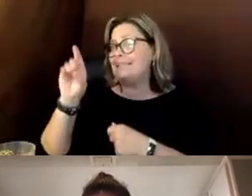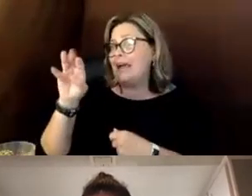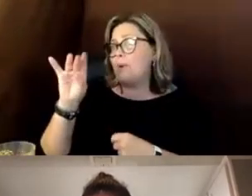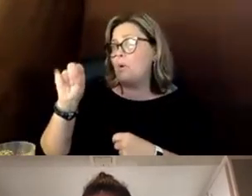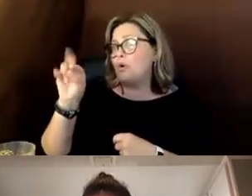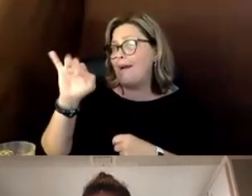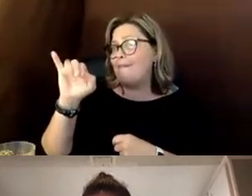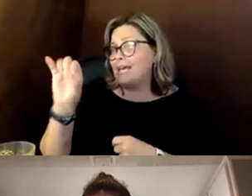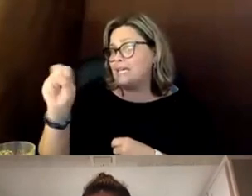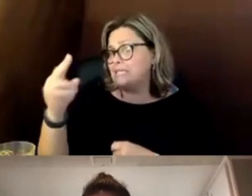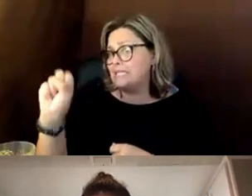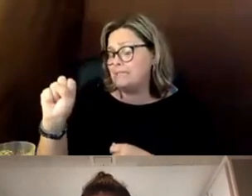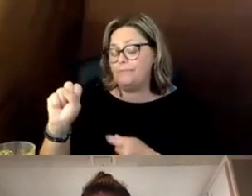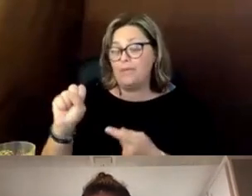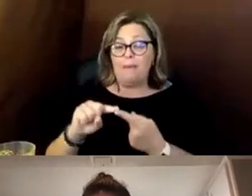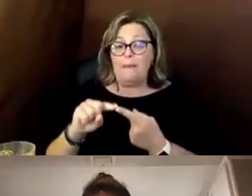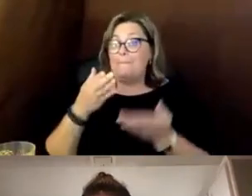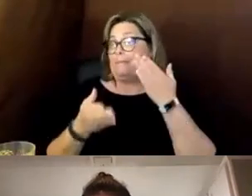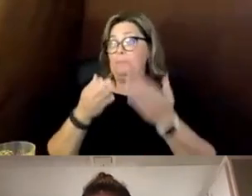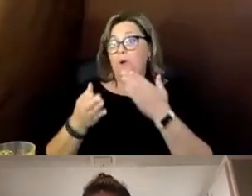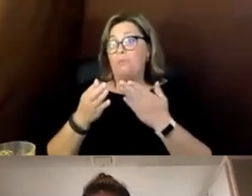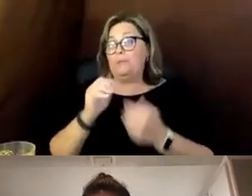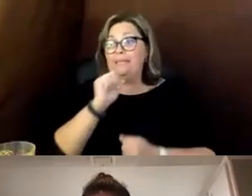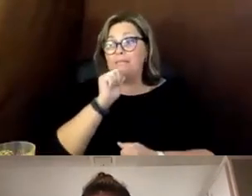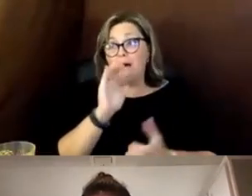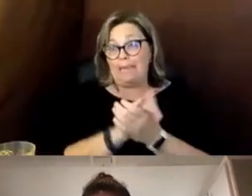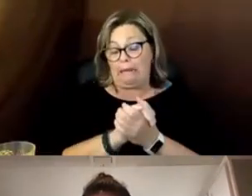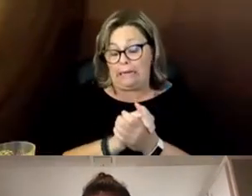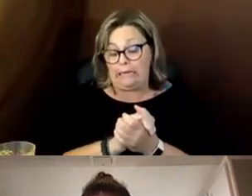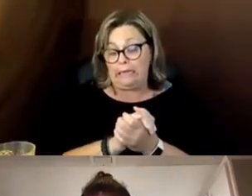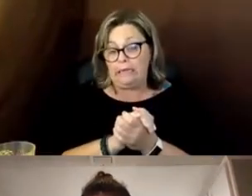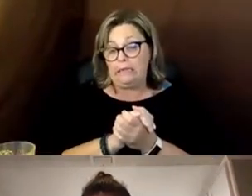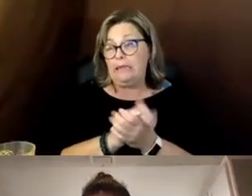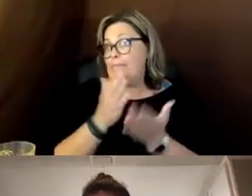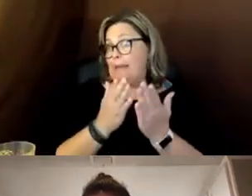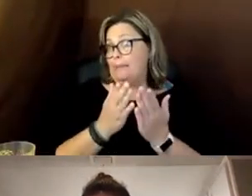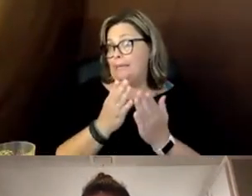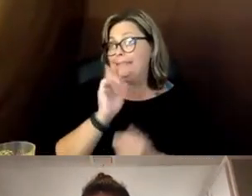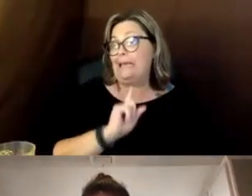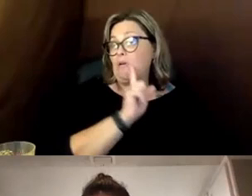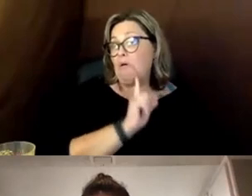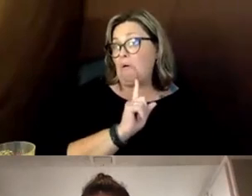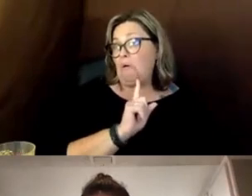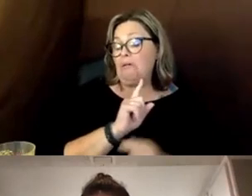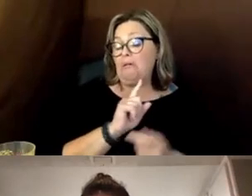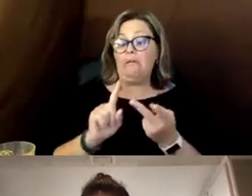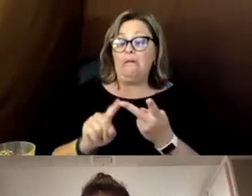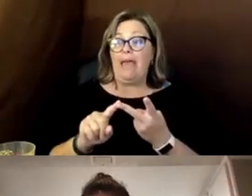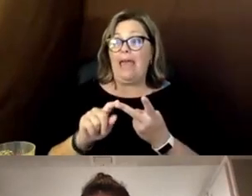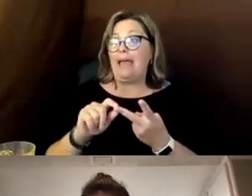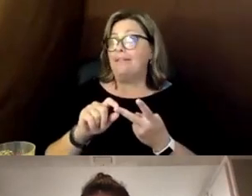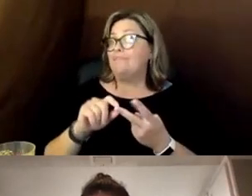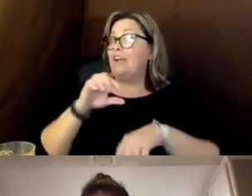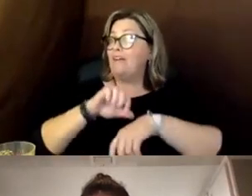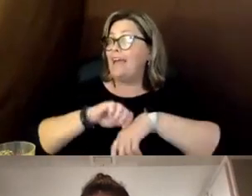single, by choice, most likely more ethnically diverse, living alone,